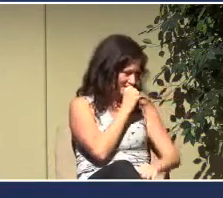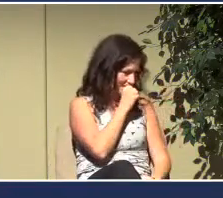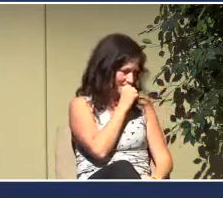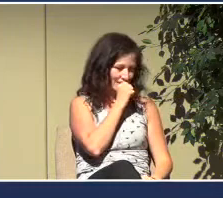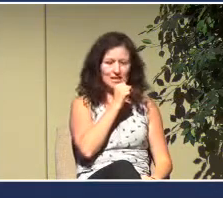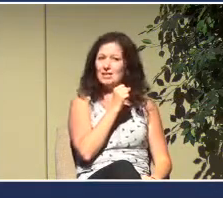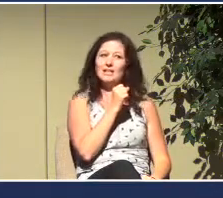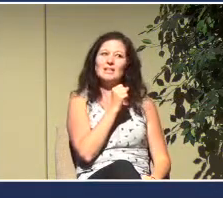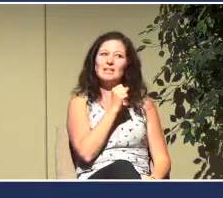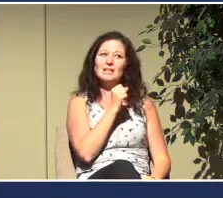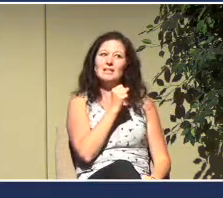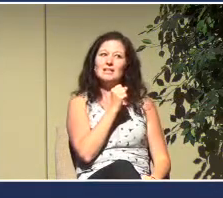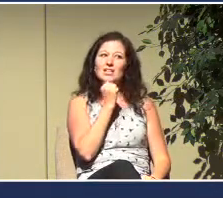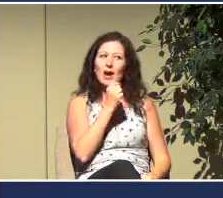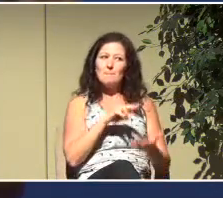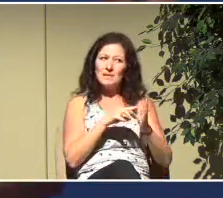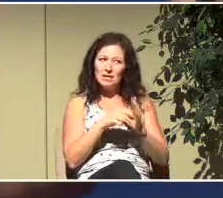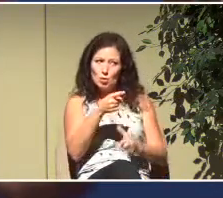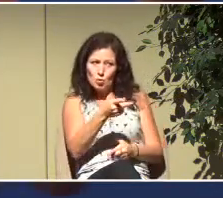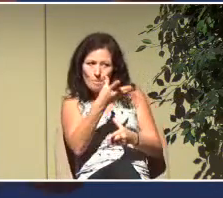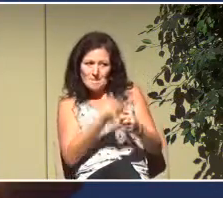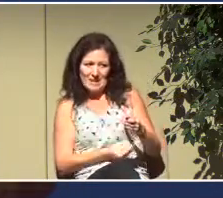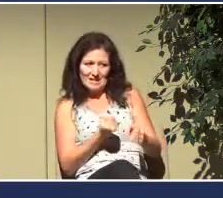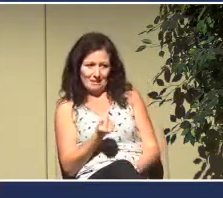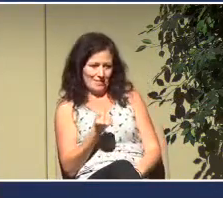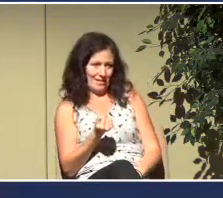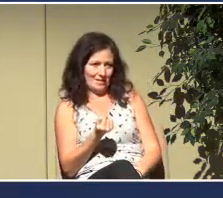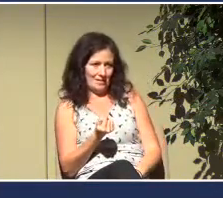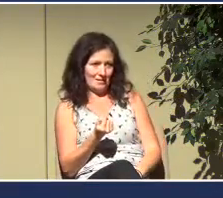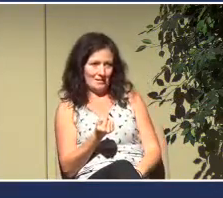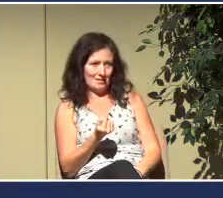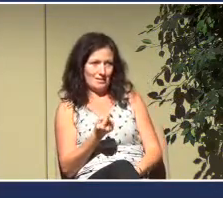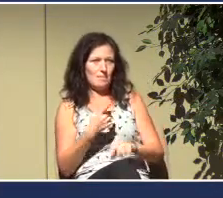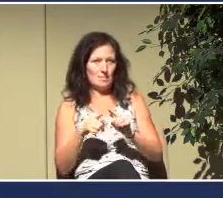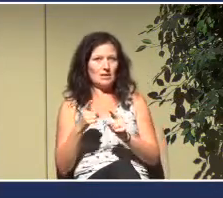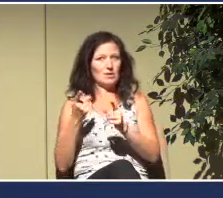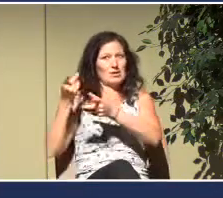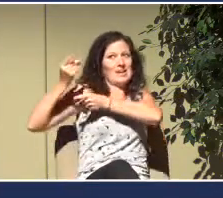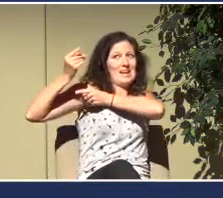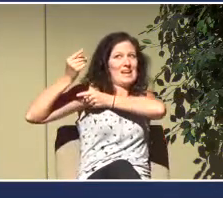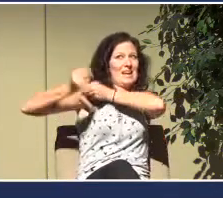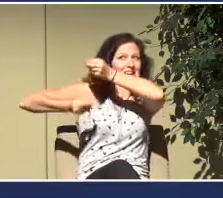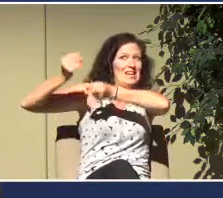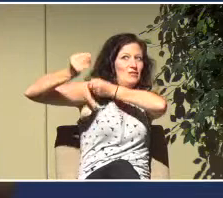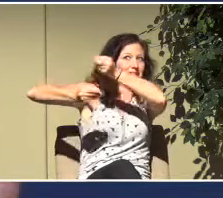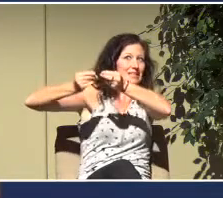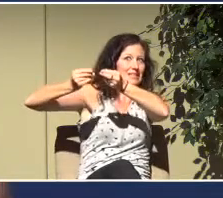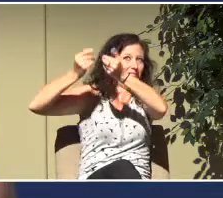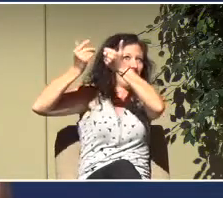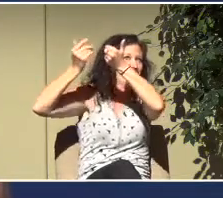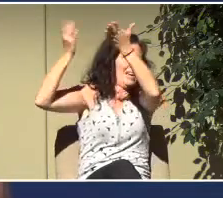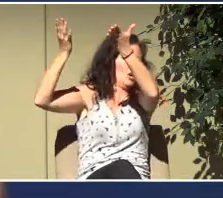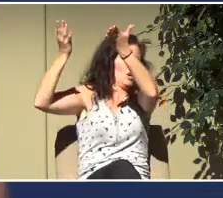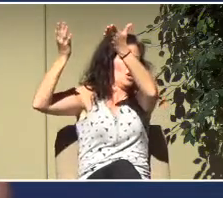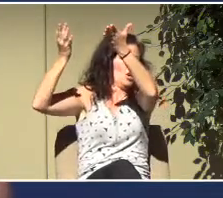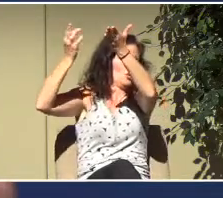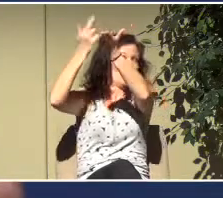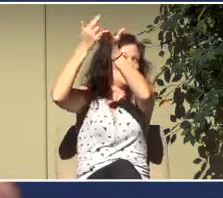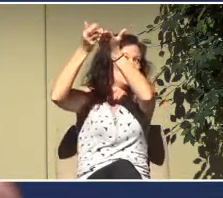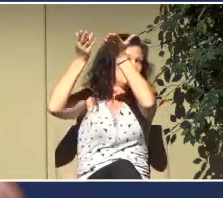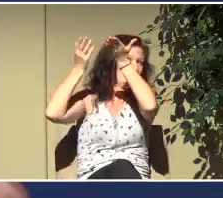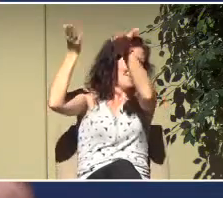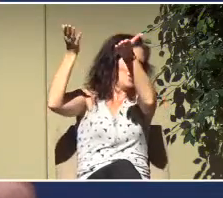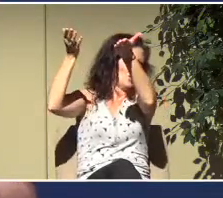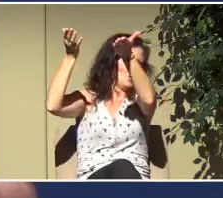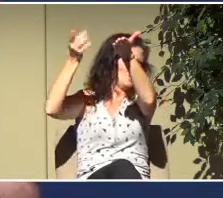lack anything. Rather, you are an heir of the kingdom of God. You simply need to access and deploy your resources.